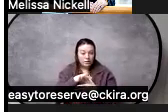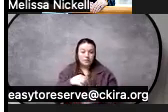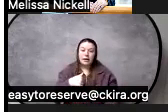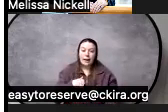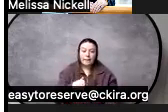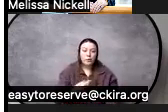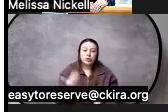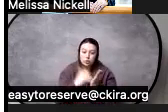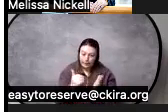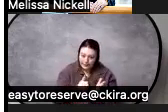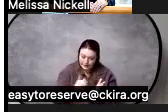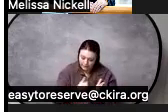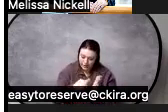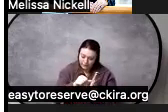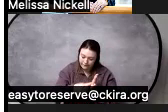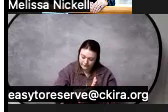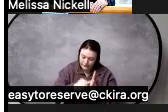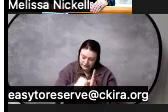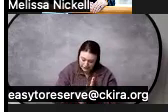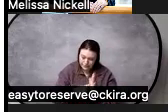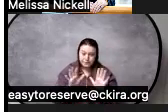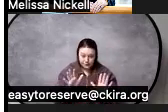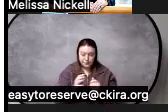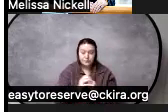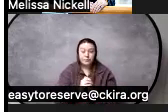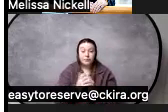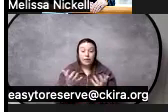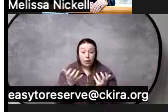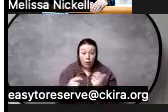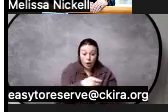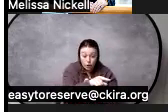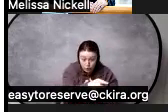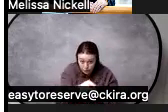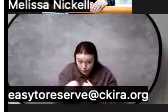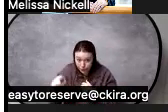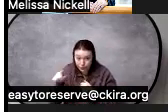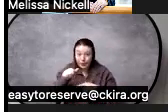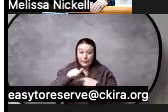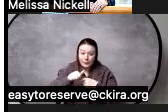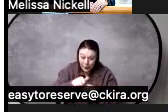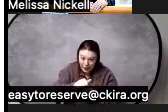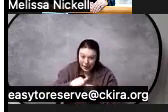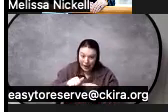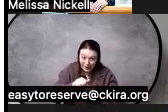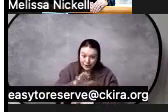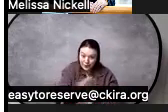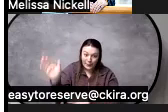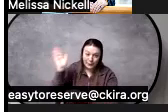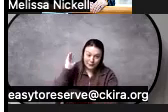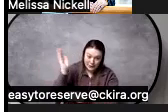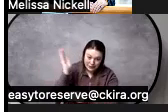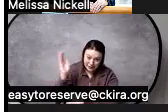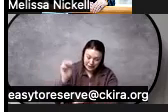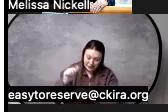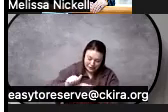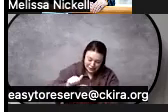so important. I want you all to be sure that you practice your presentations multiple